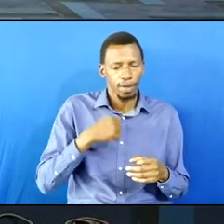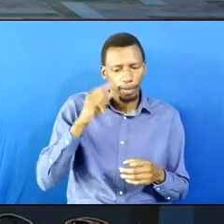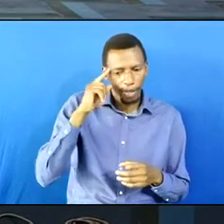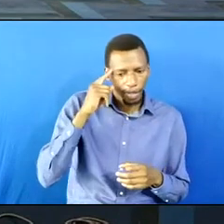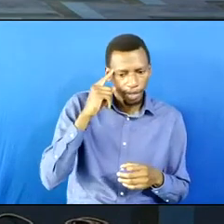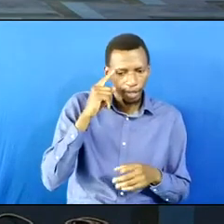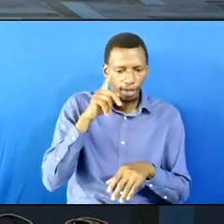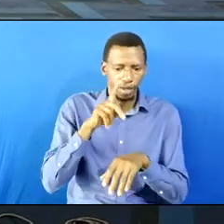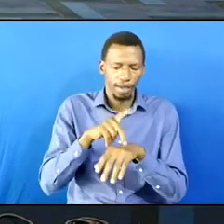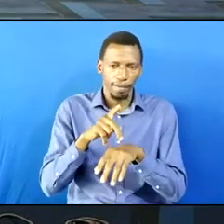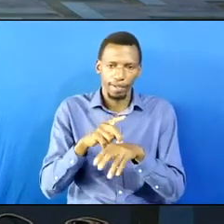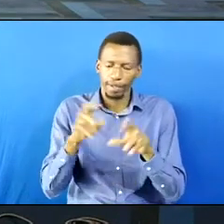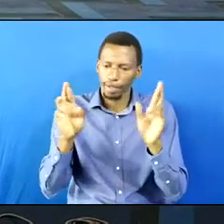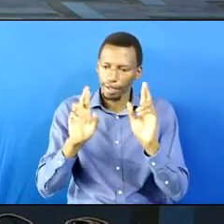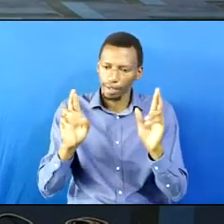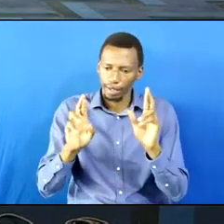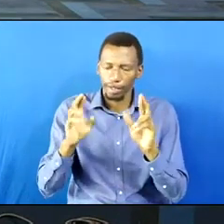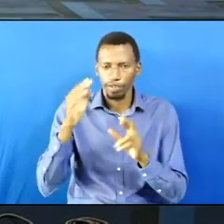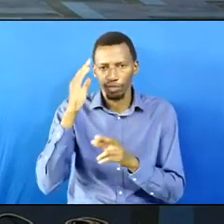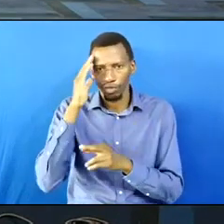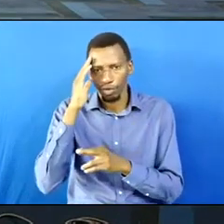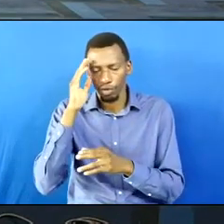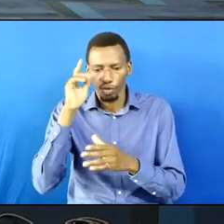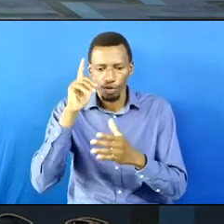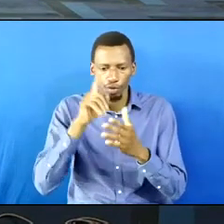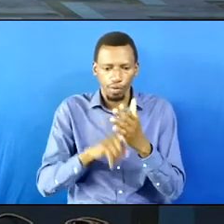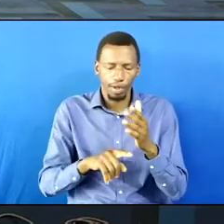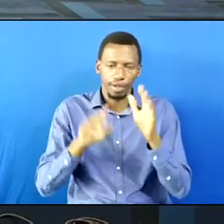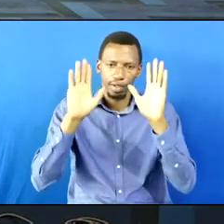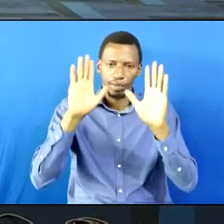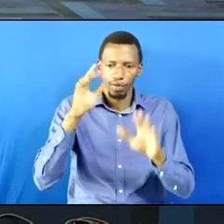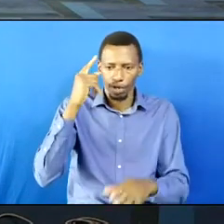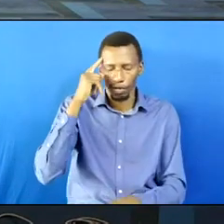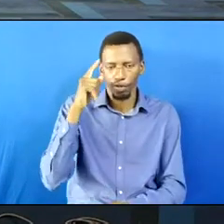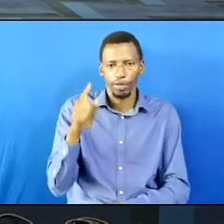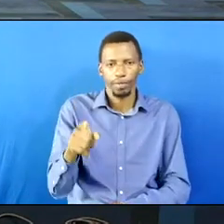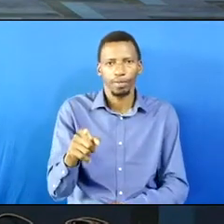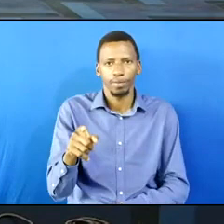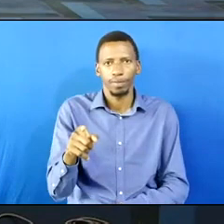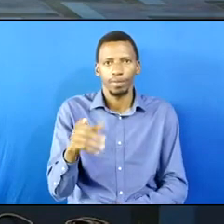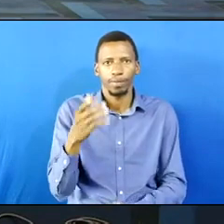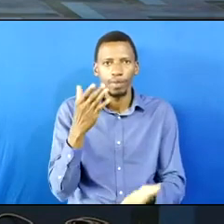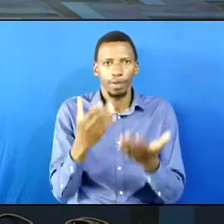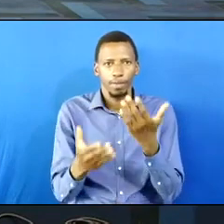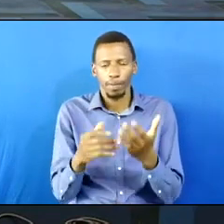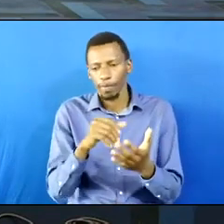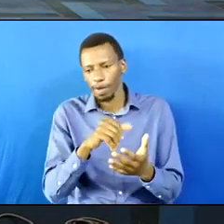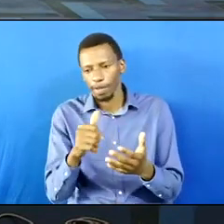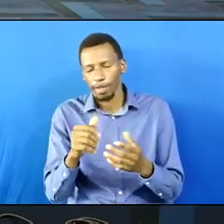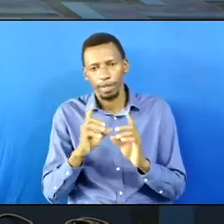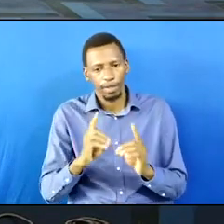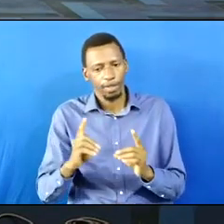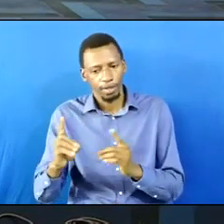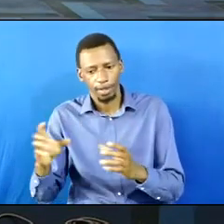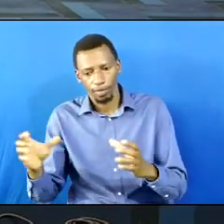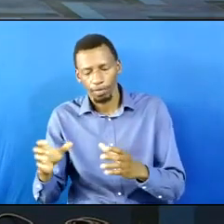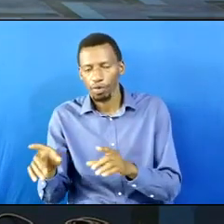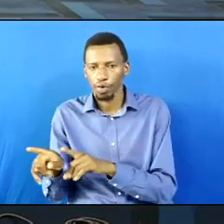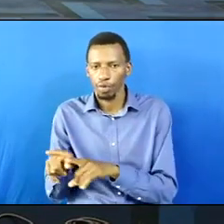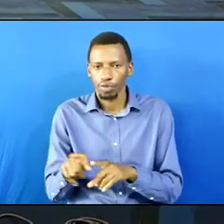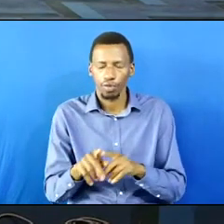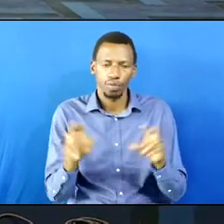much ready to know and to know what is necessary for him. And maybe the rest of other disciples maybe were also